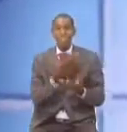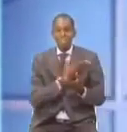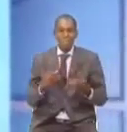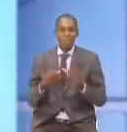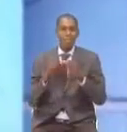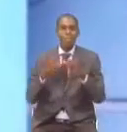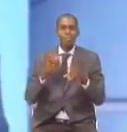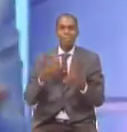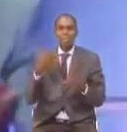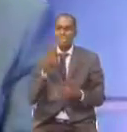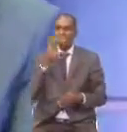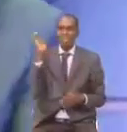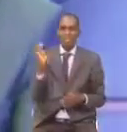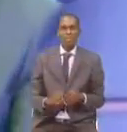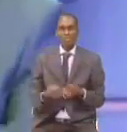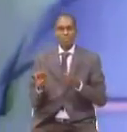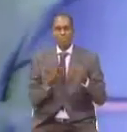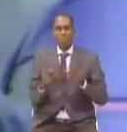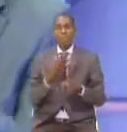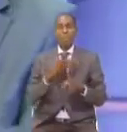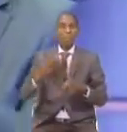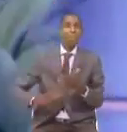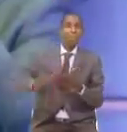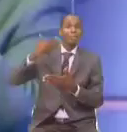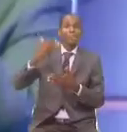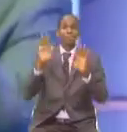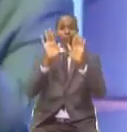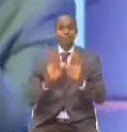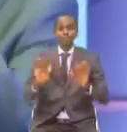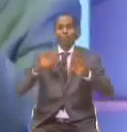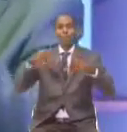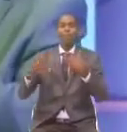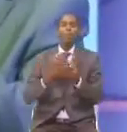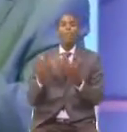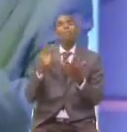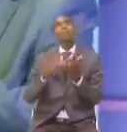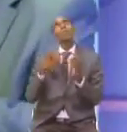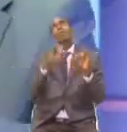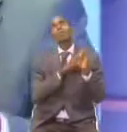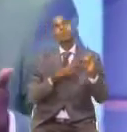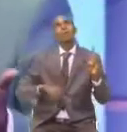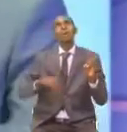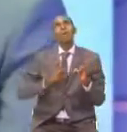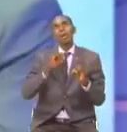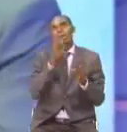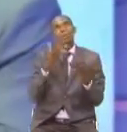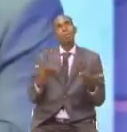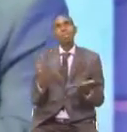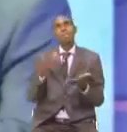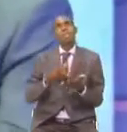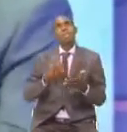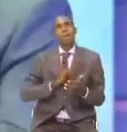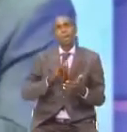and in their evil. And then the following Sunday, they go back again. Oh God, I'm here again. I'm sowing